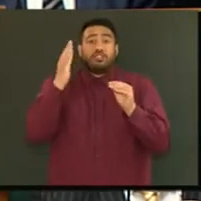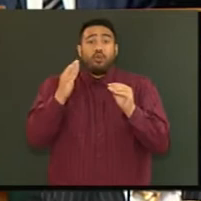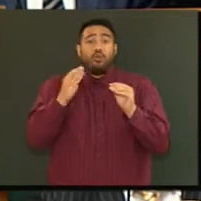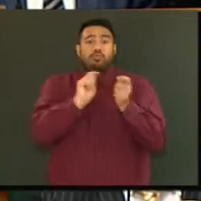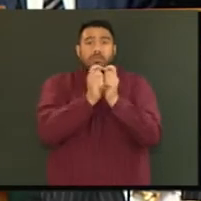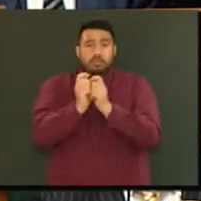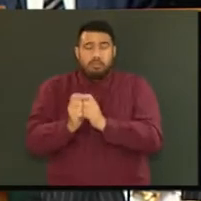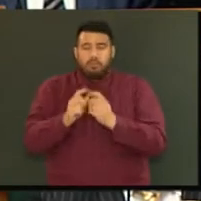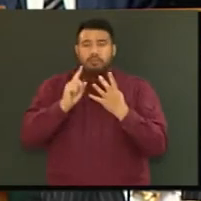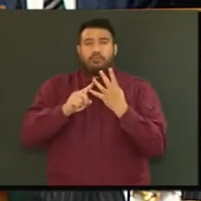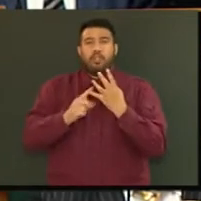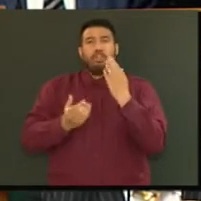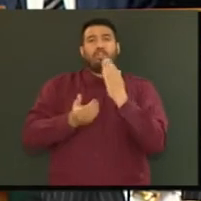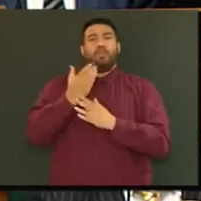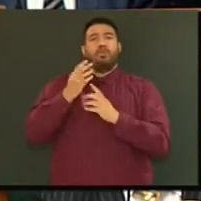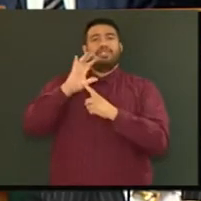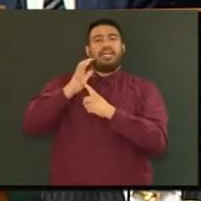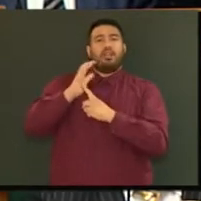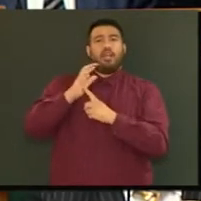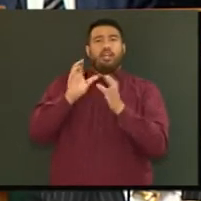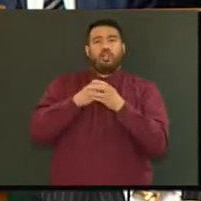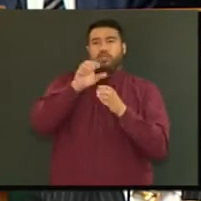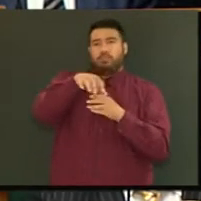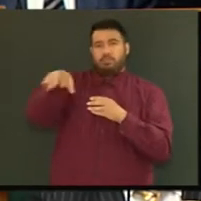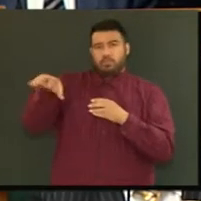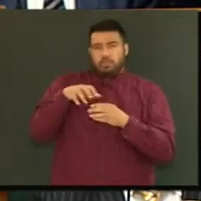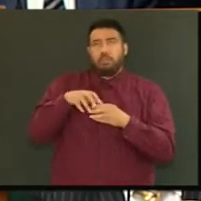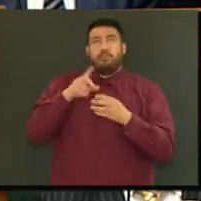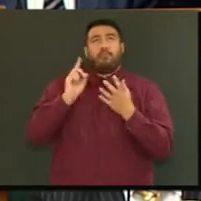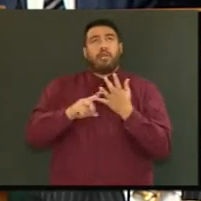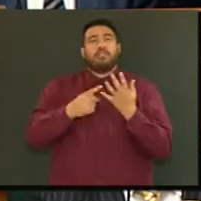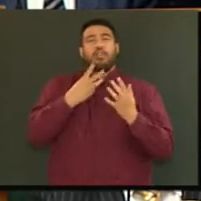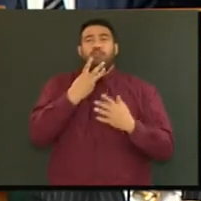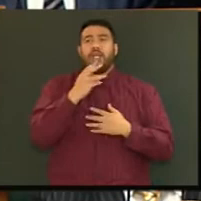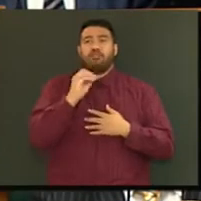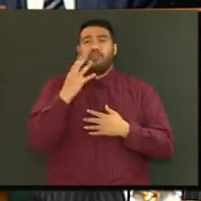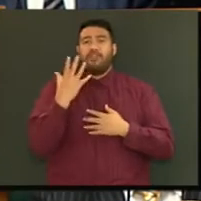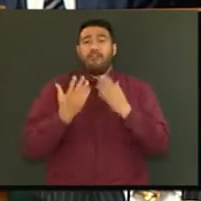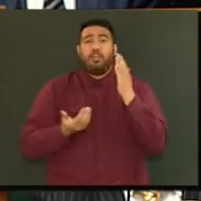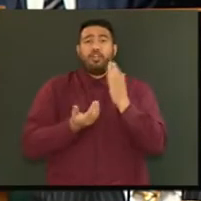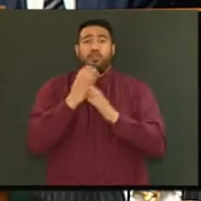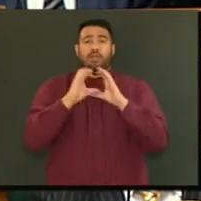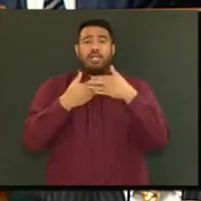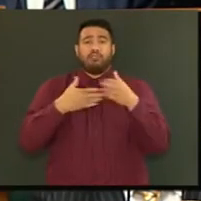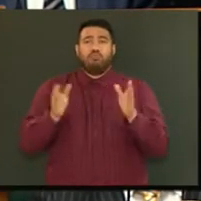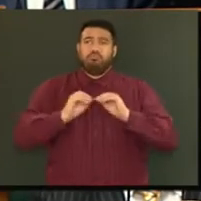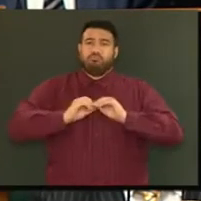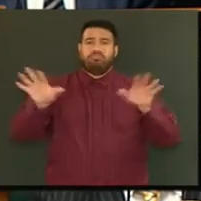special education satellite units, and around 305 more new classrooms